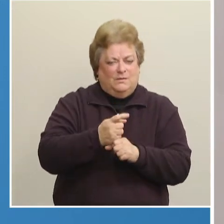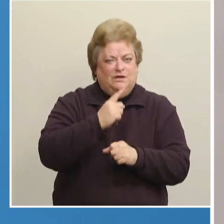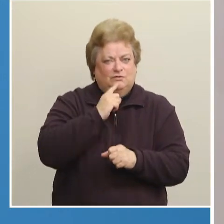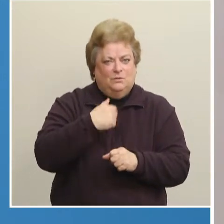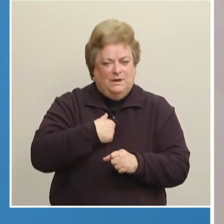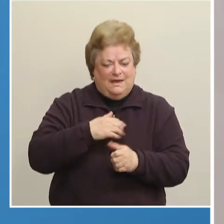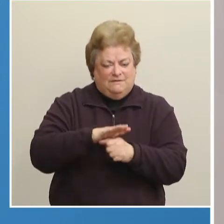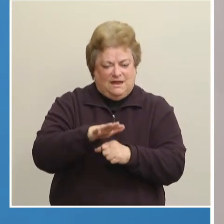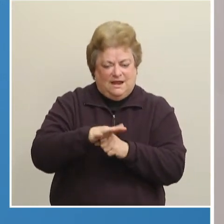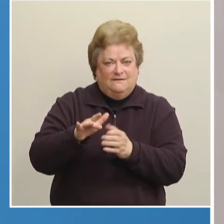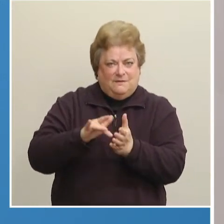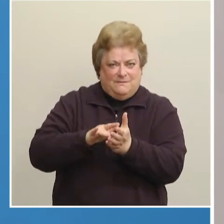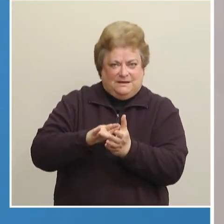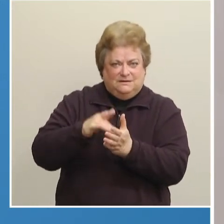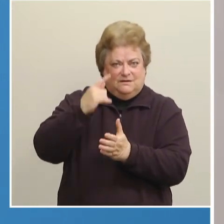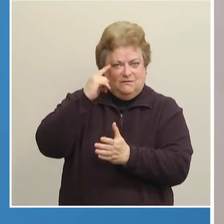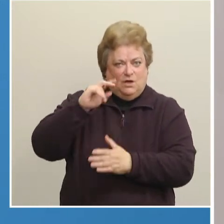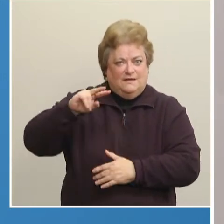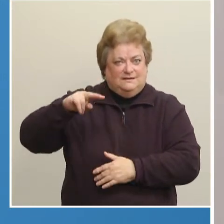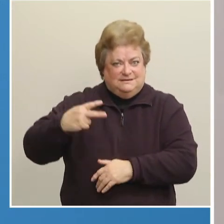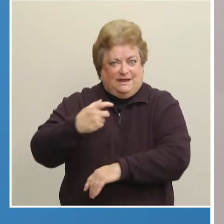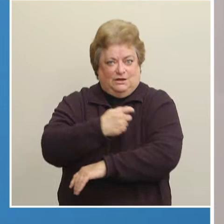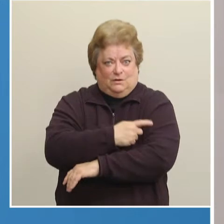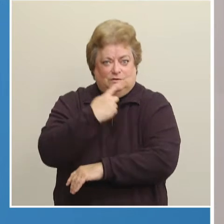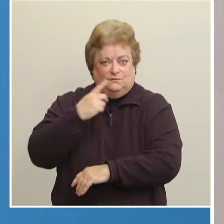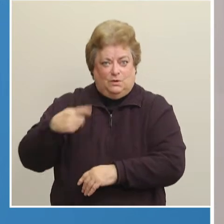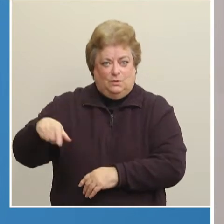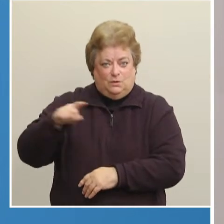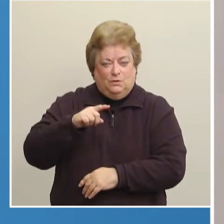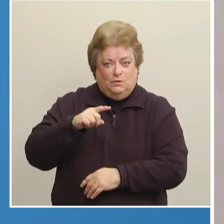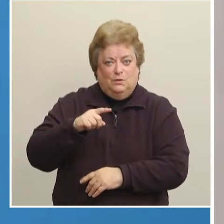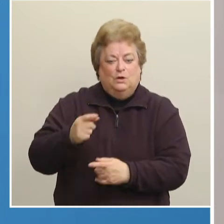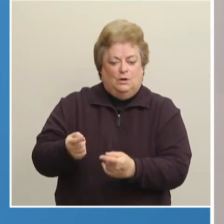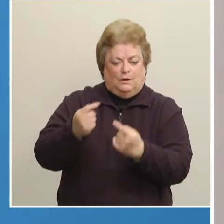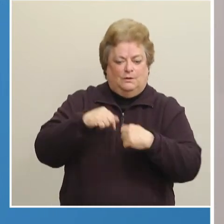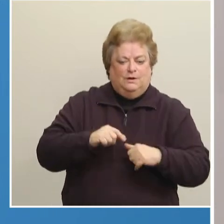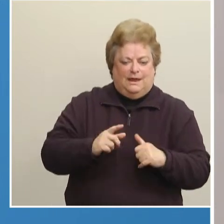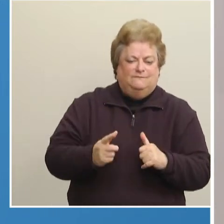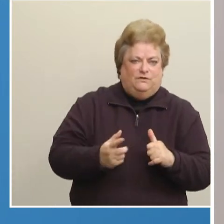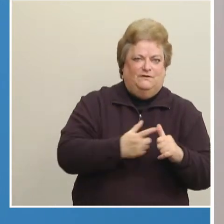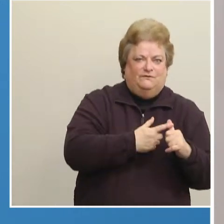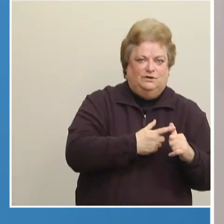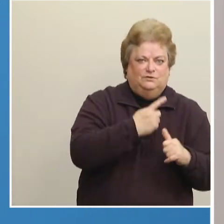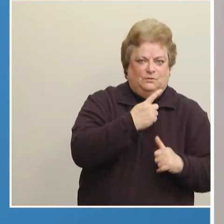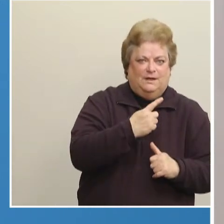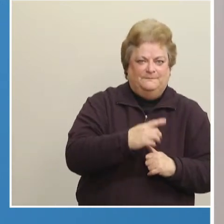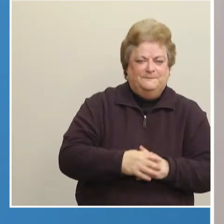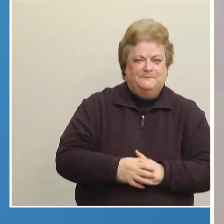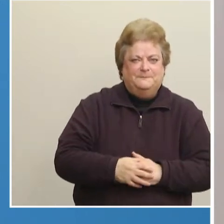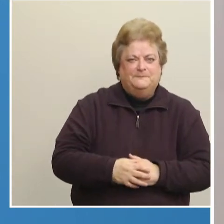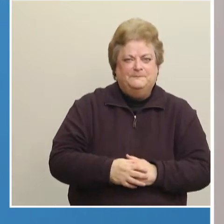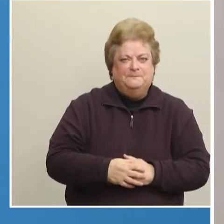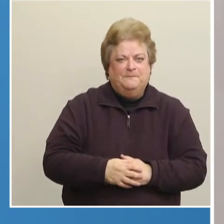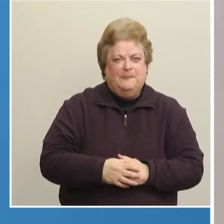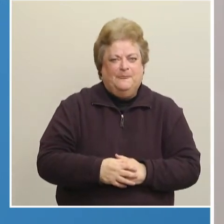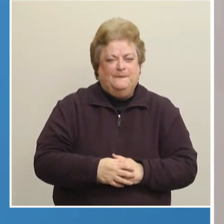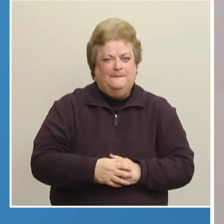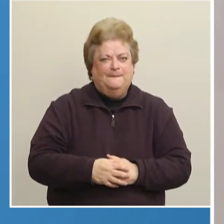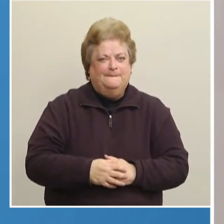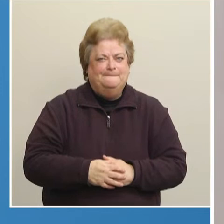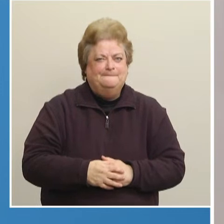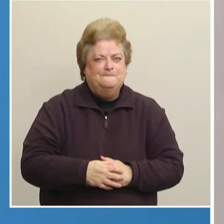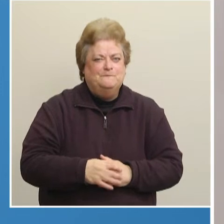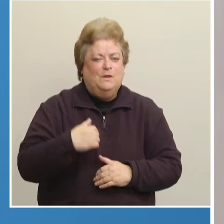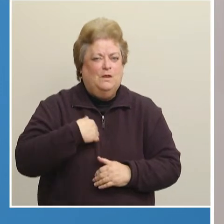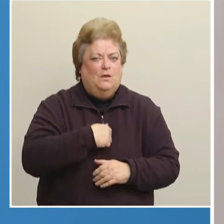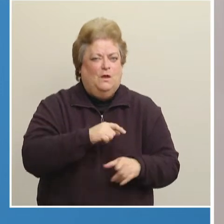supply available for our second doses for those people who turned out for our very large first dose clinics in recent